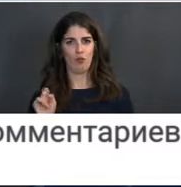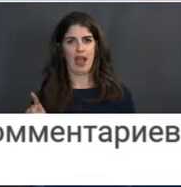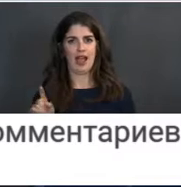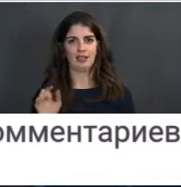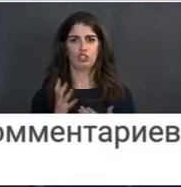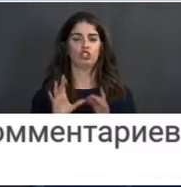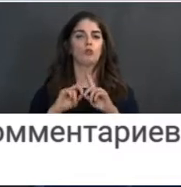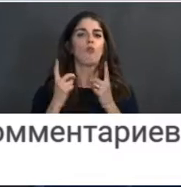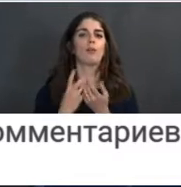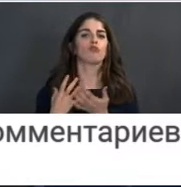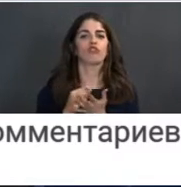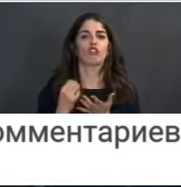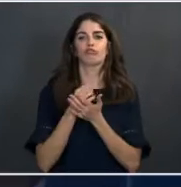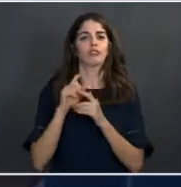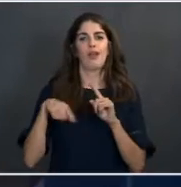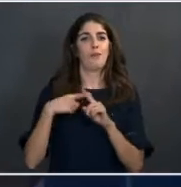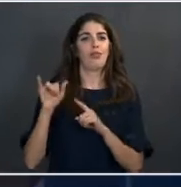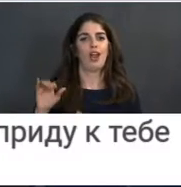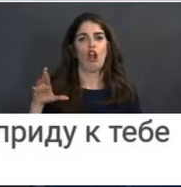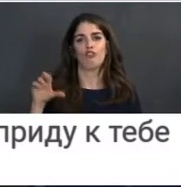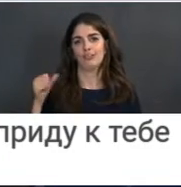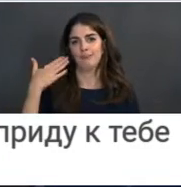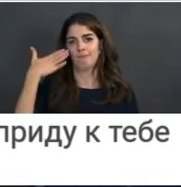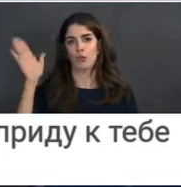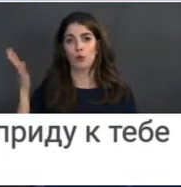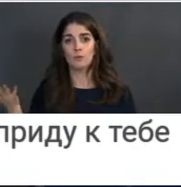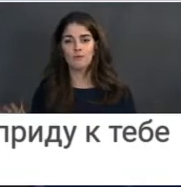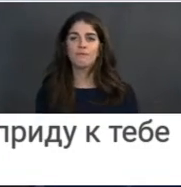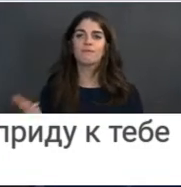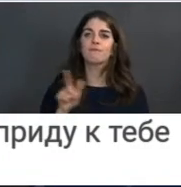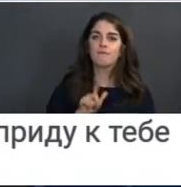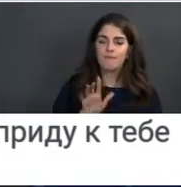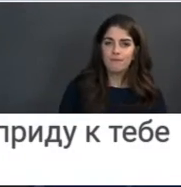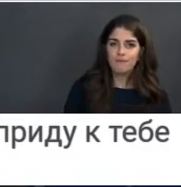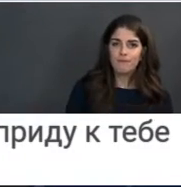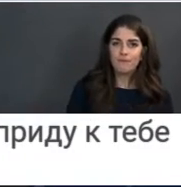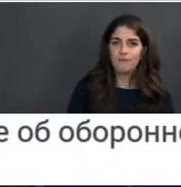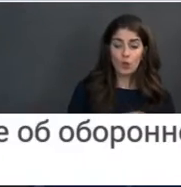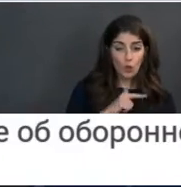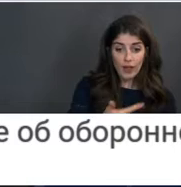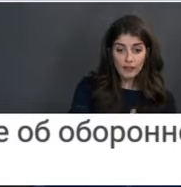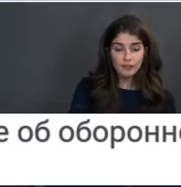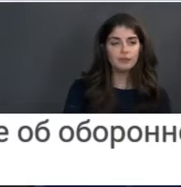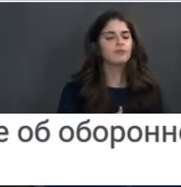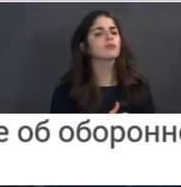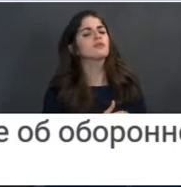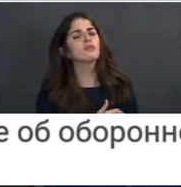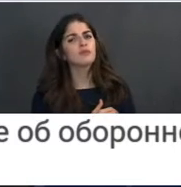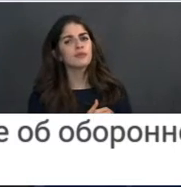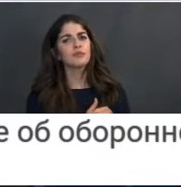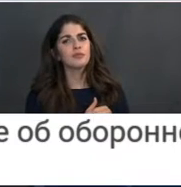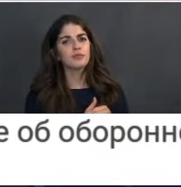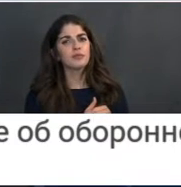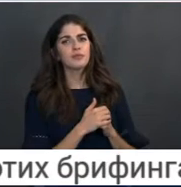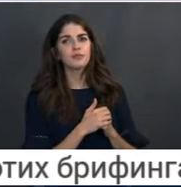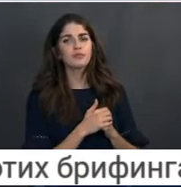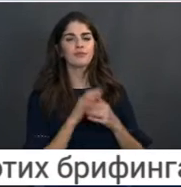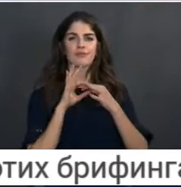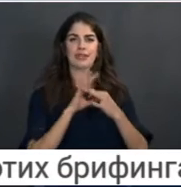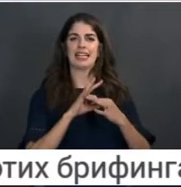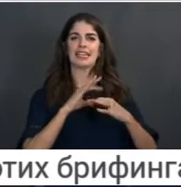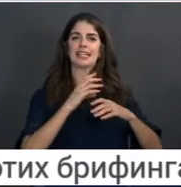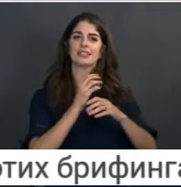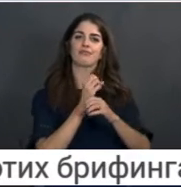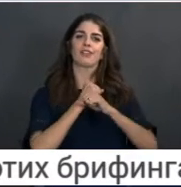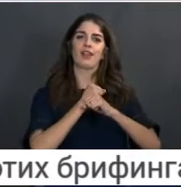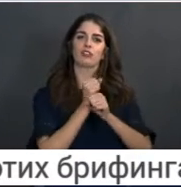located for any further comment on that. Go ahead. Oh, sorry, I'll come to you next too. Jen, just on the Defense Production Act, you've been